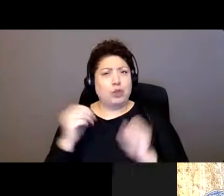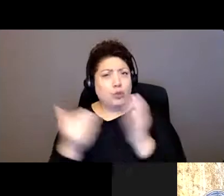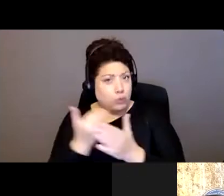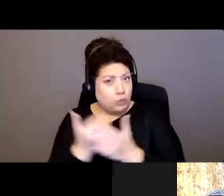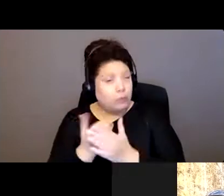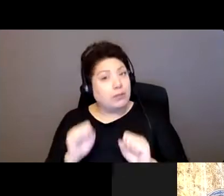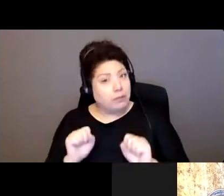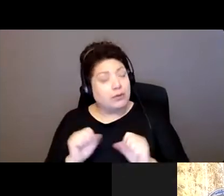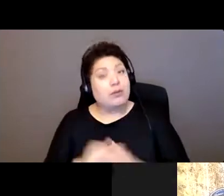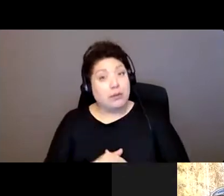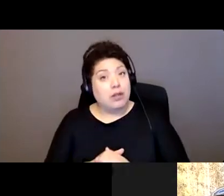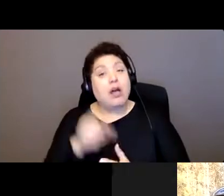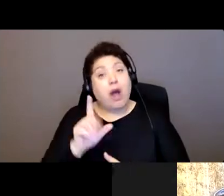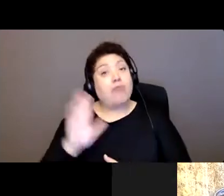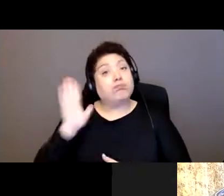it was common